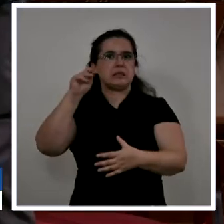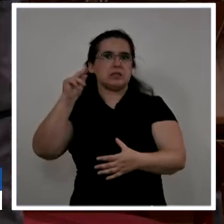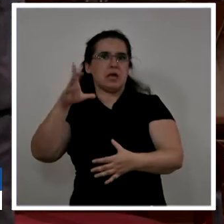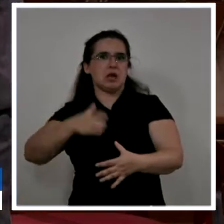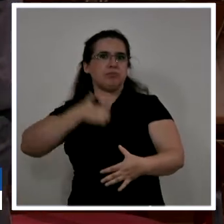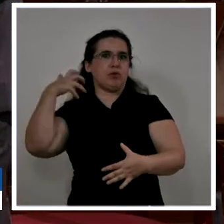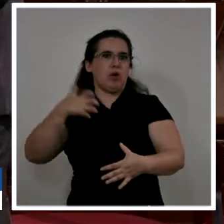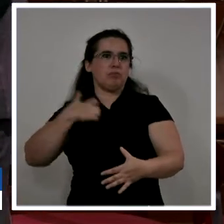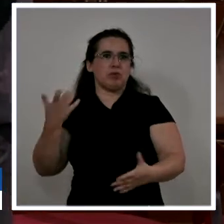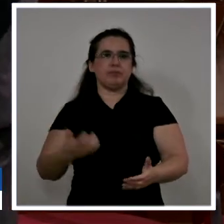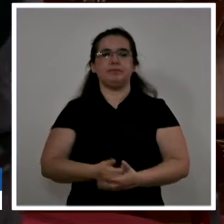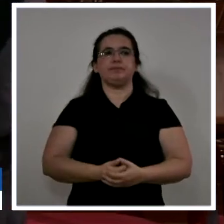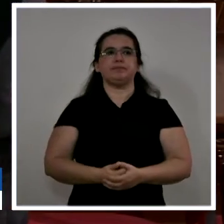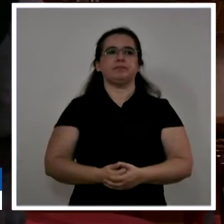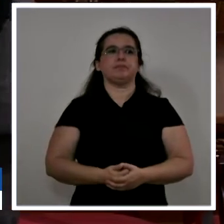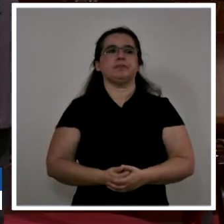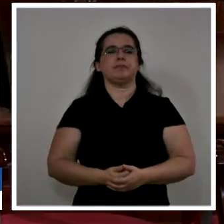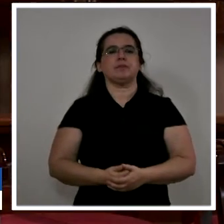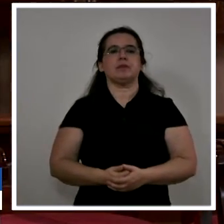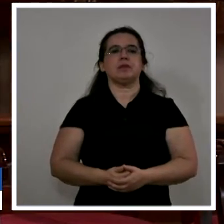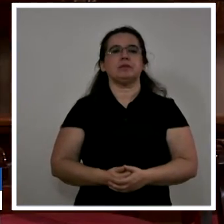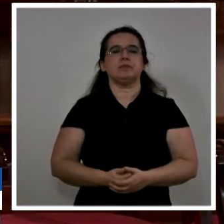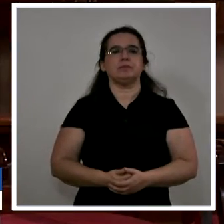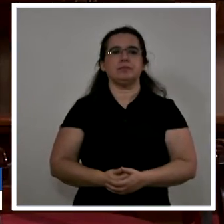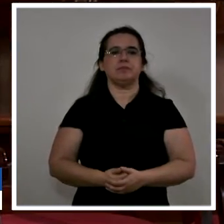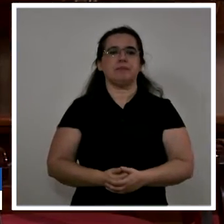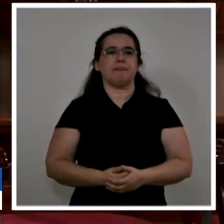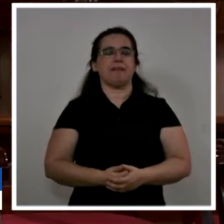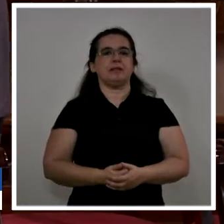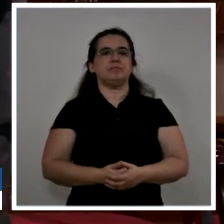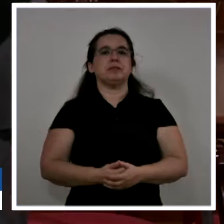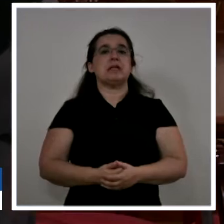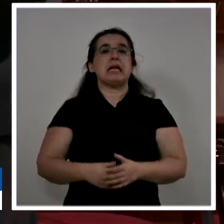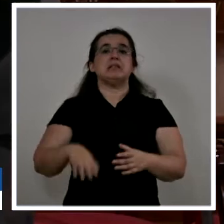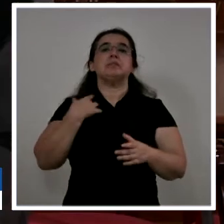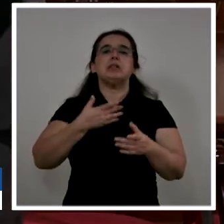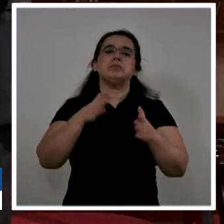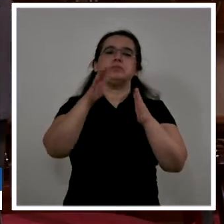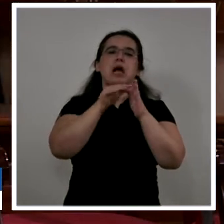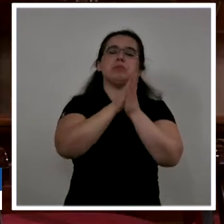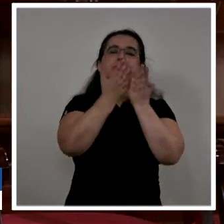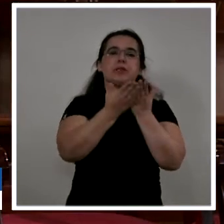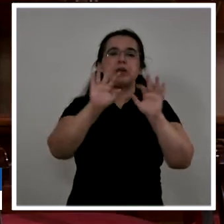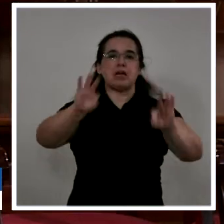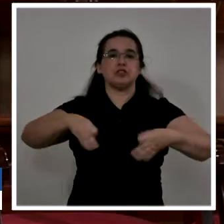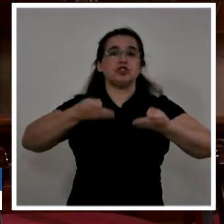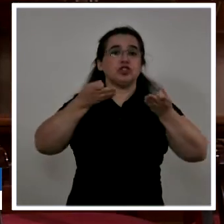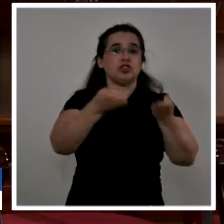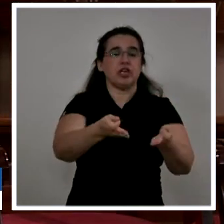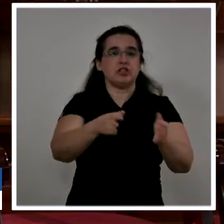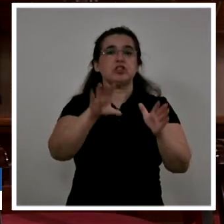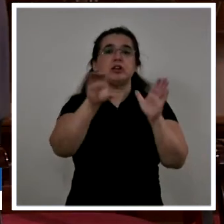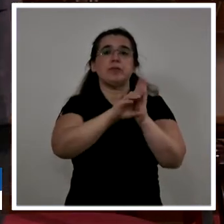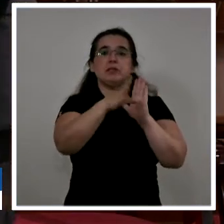Genesis 16, verse 13, Hagar is on the run. E em Gênesis 16, 13, vamos encontrar